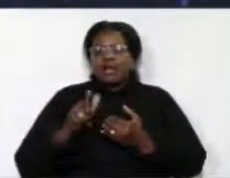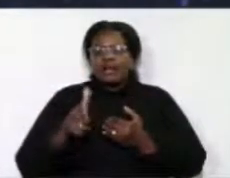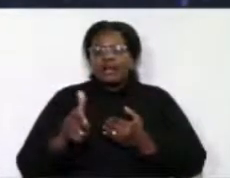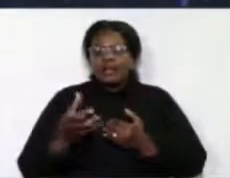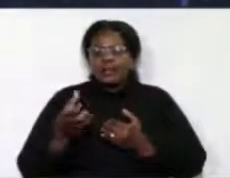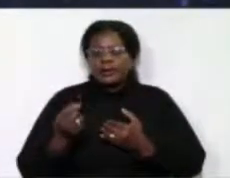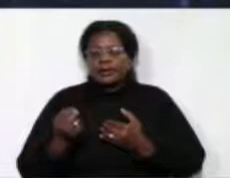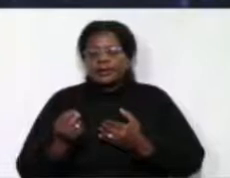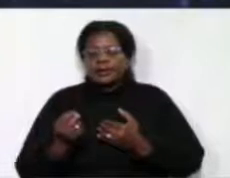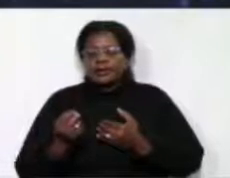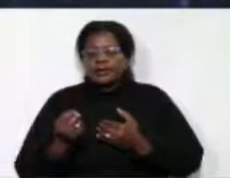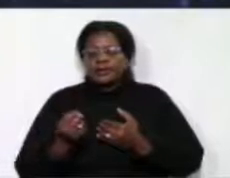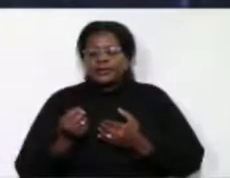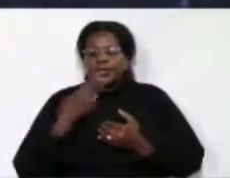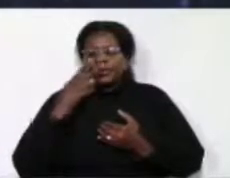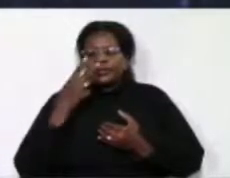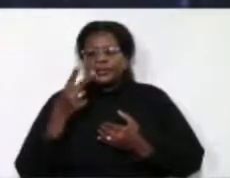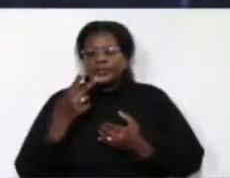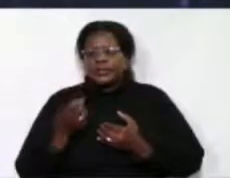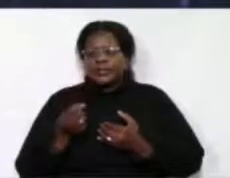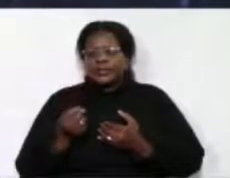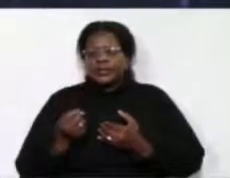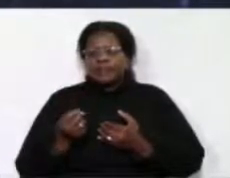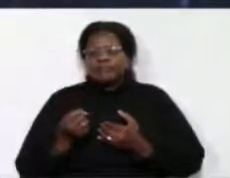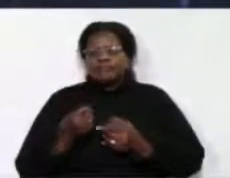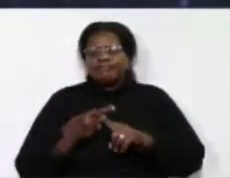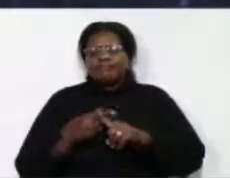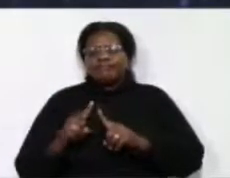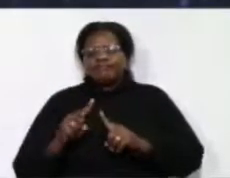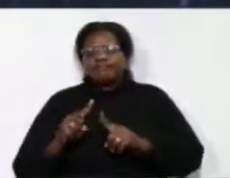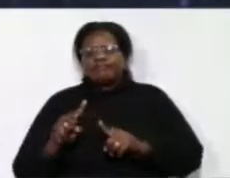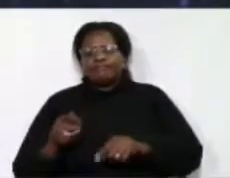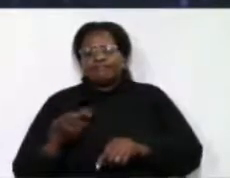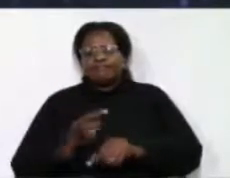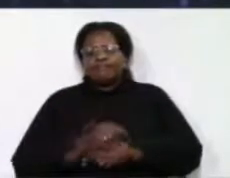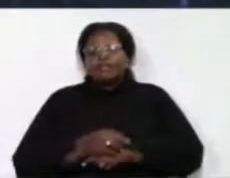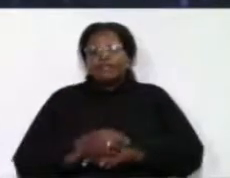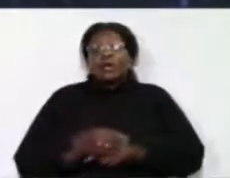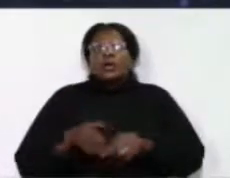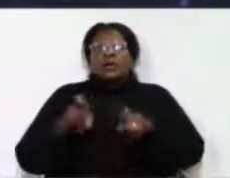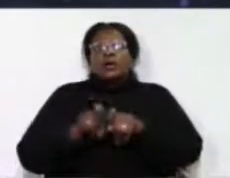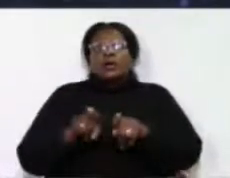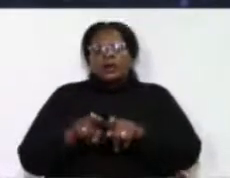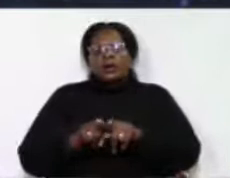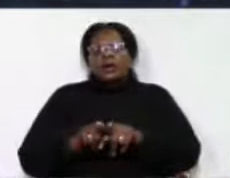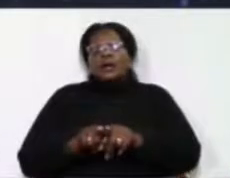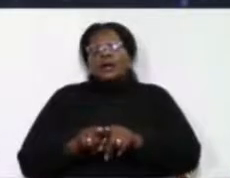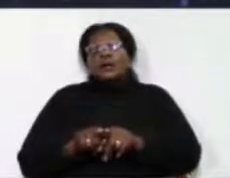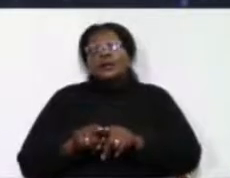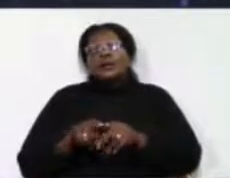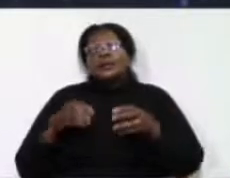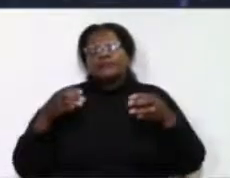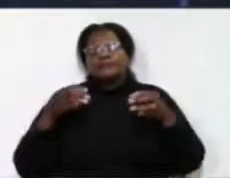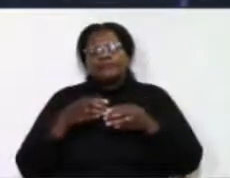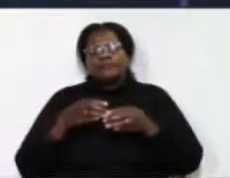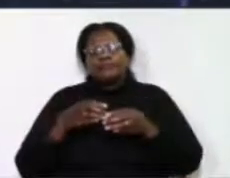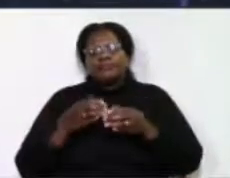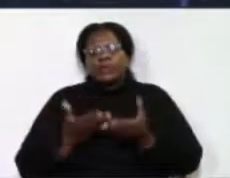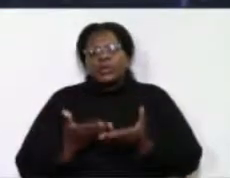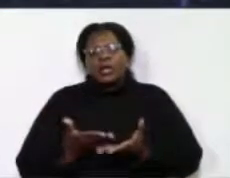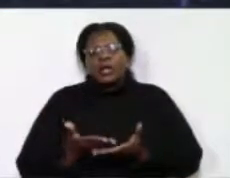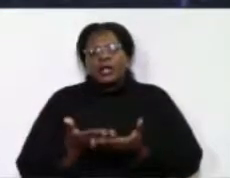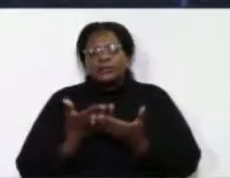that it's treated as a sort of a different entity. Yeah. So I think that company employs you, and the company expects you to behave in a certain way.